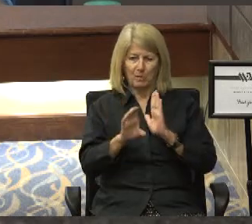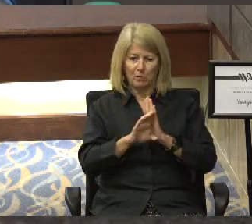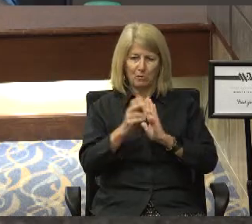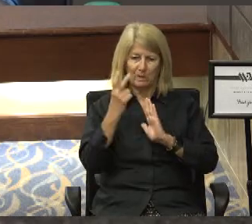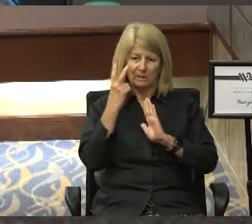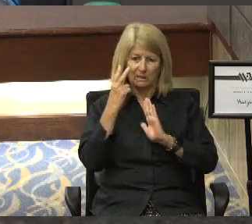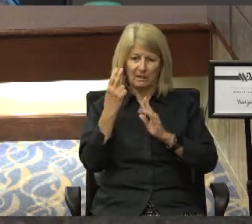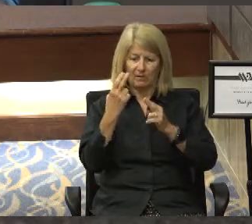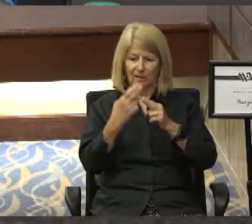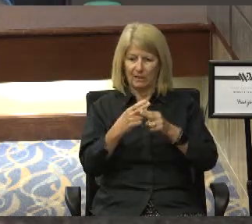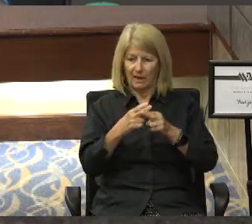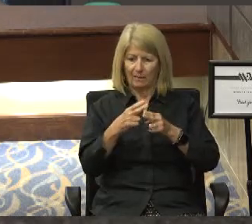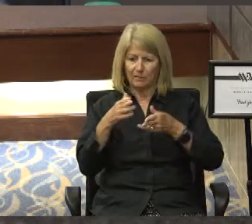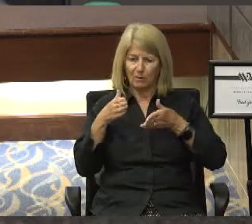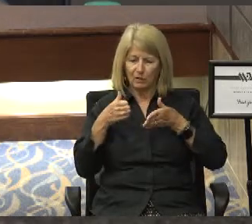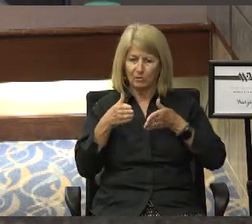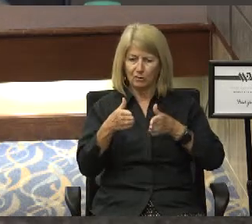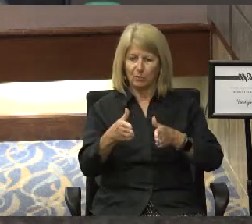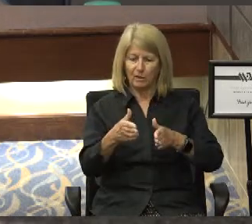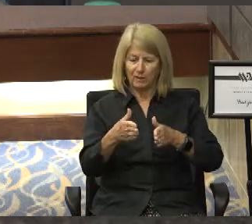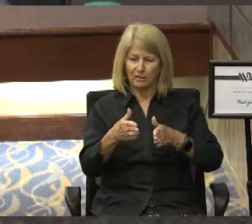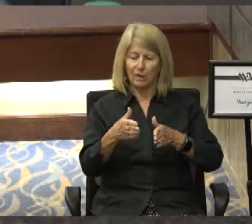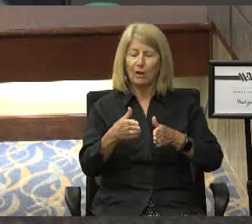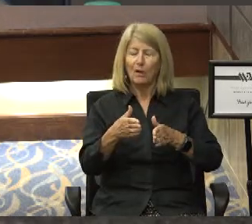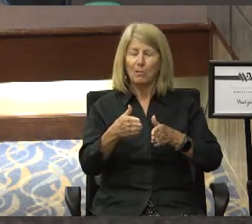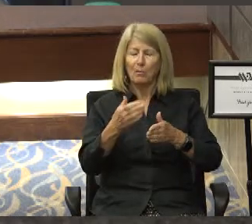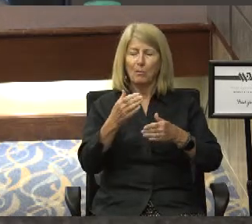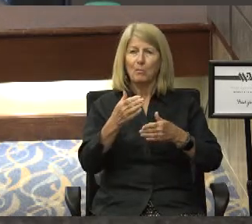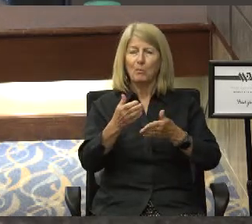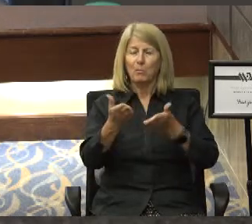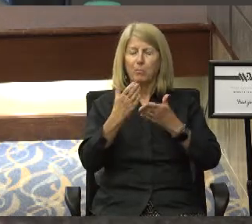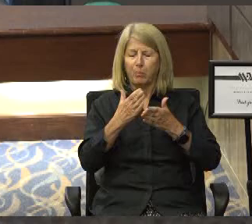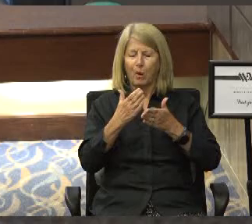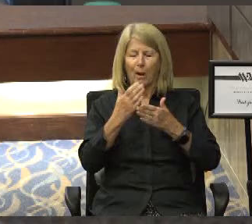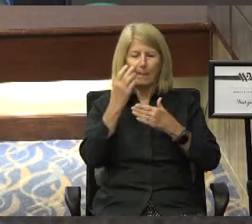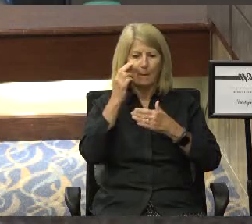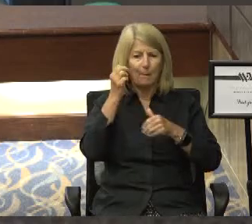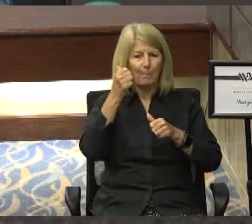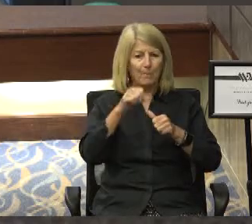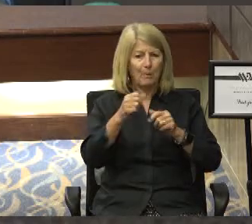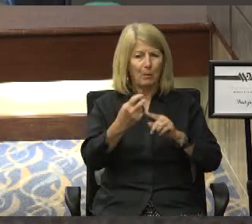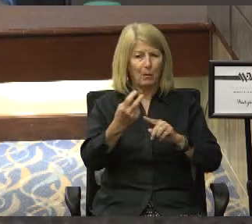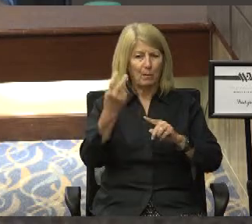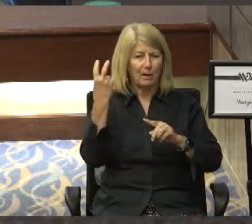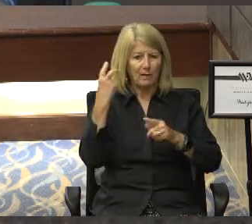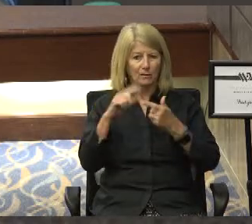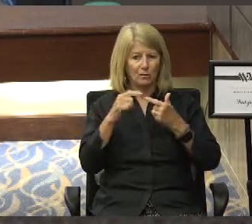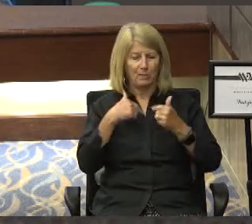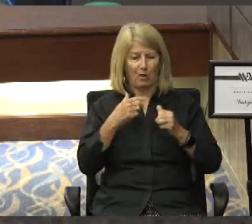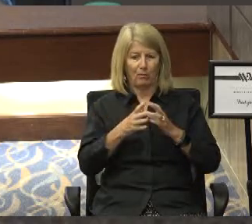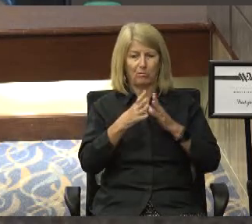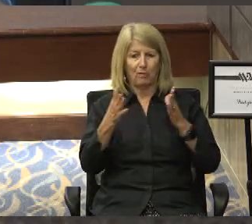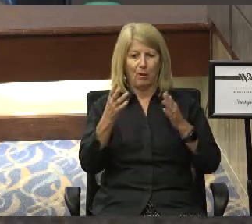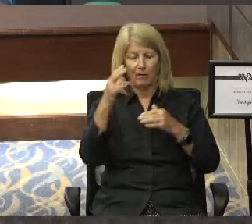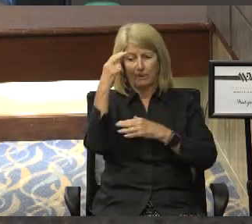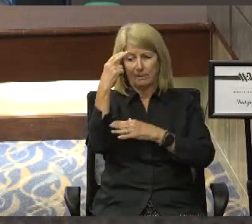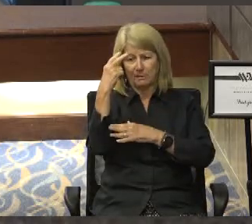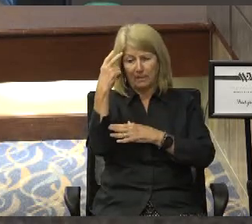the names of the streets brought back a lot of memories to me. A lot of Hispanic families lived in that